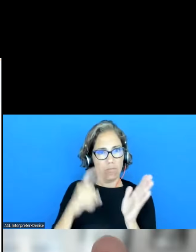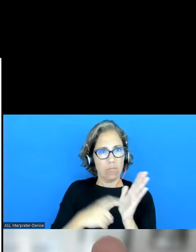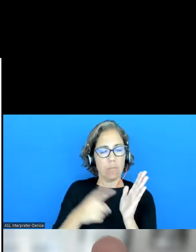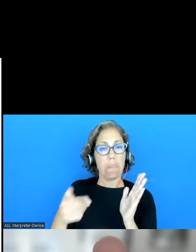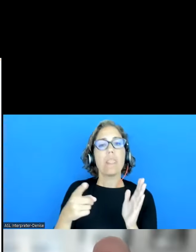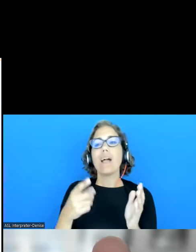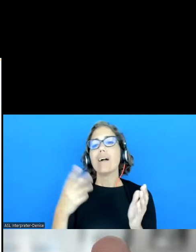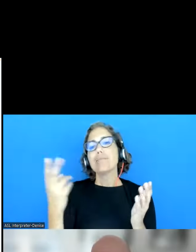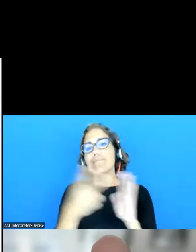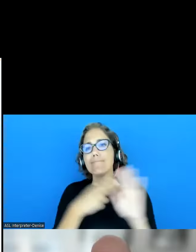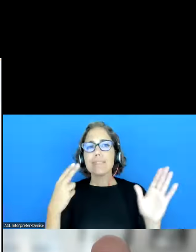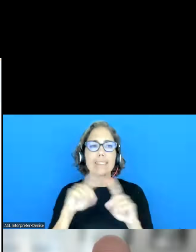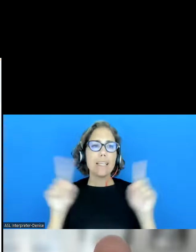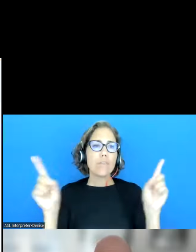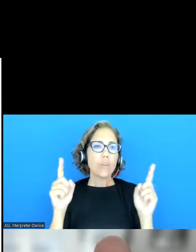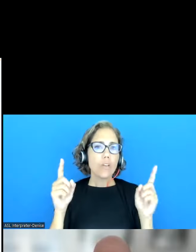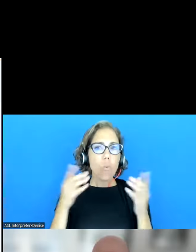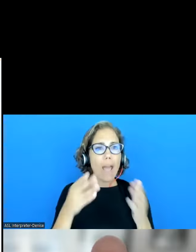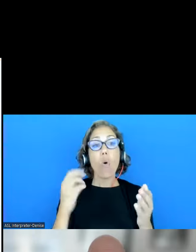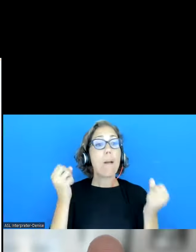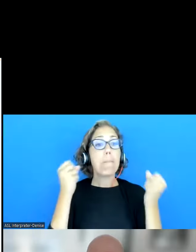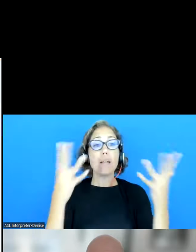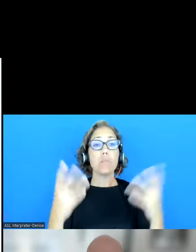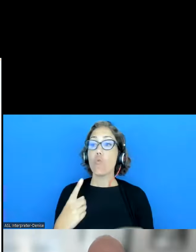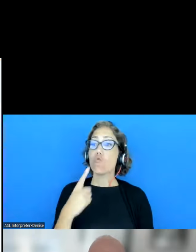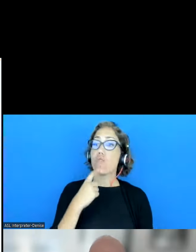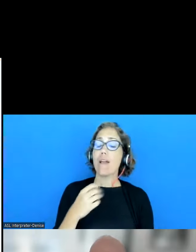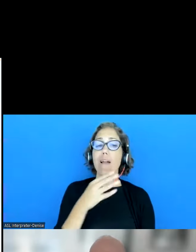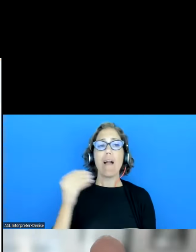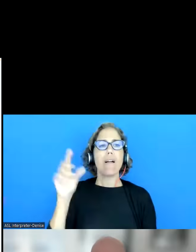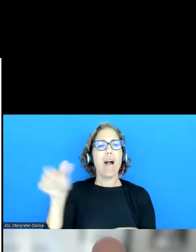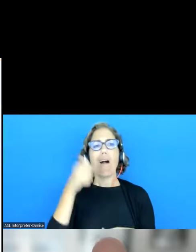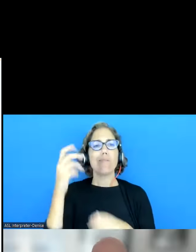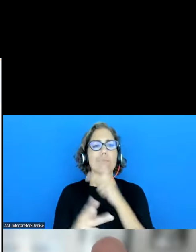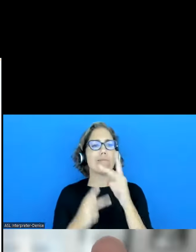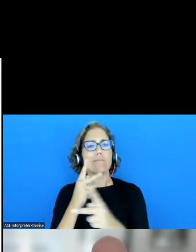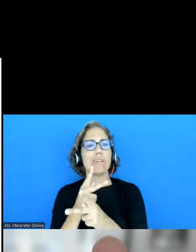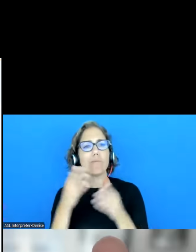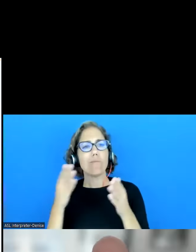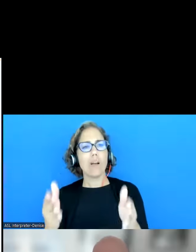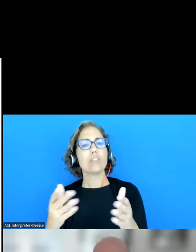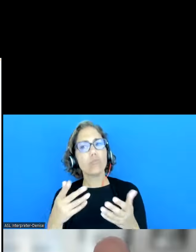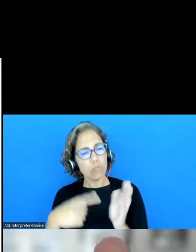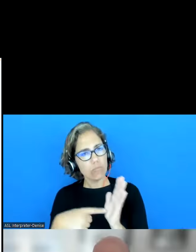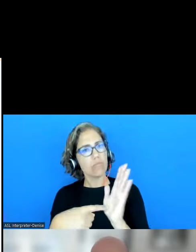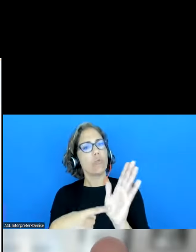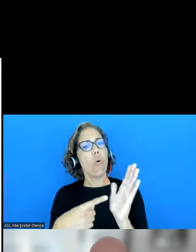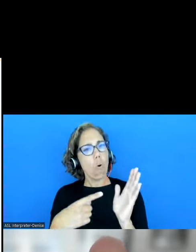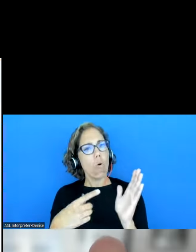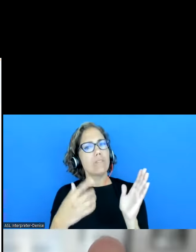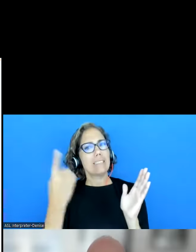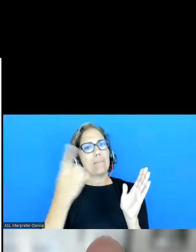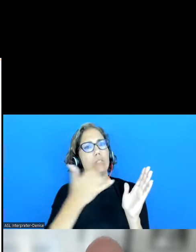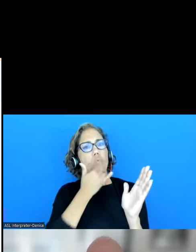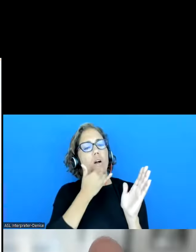either a different way or in multiple ways. You might have red and another form to show something is wrong, to help people